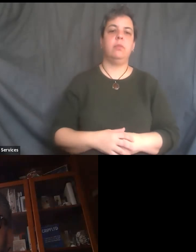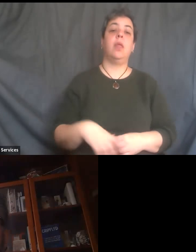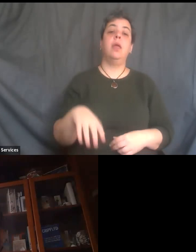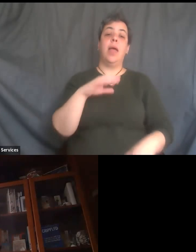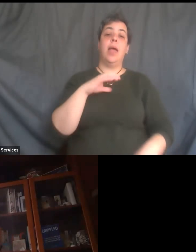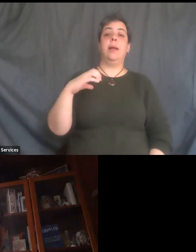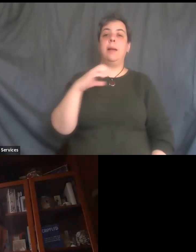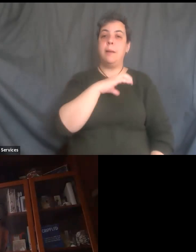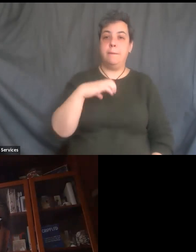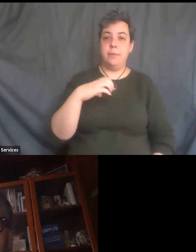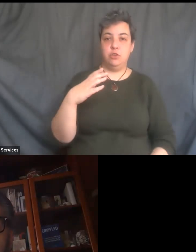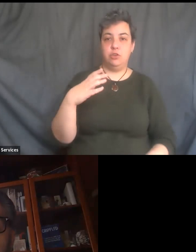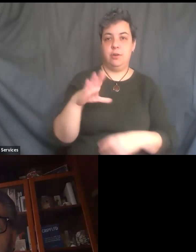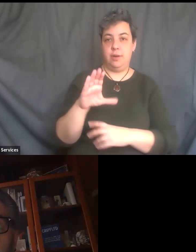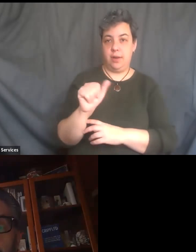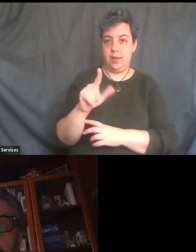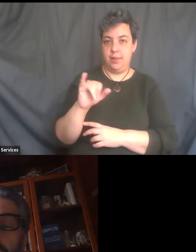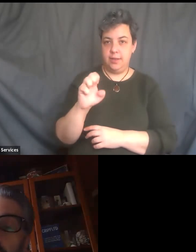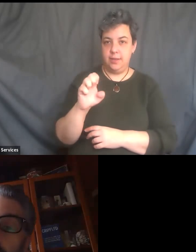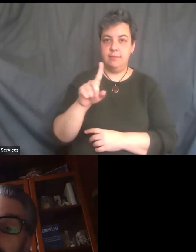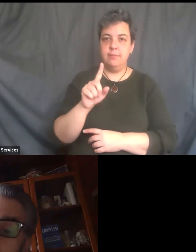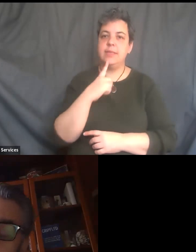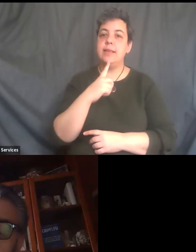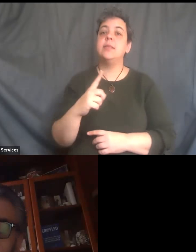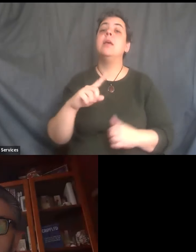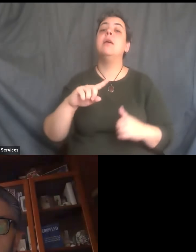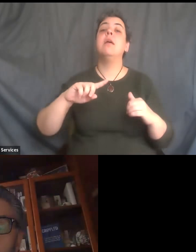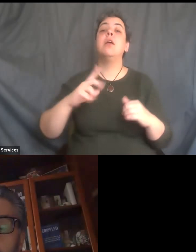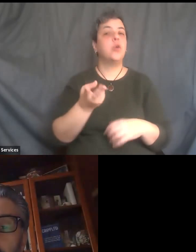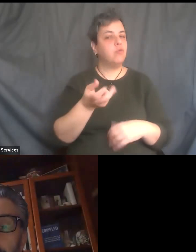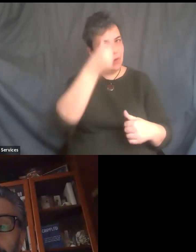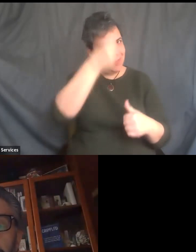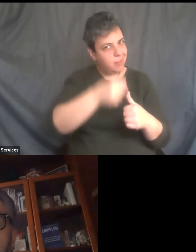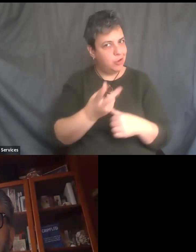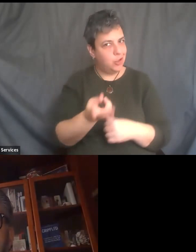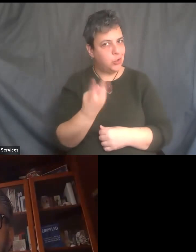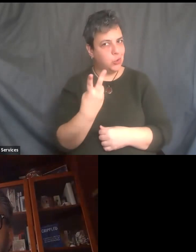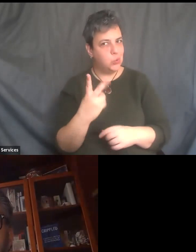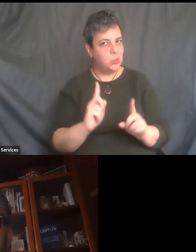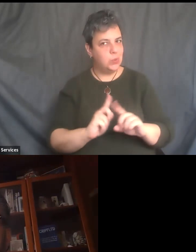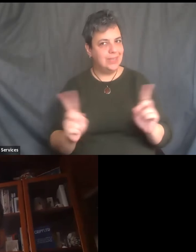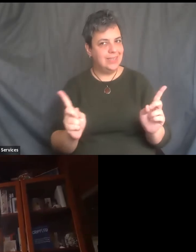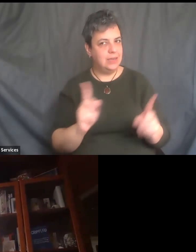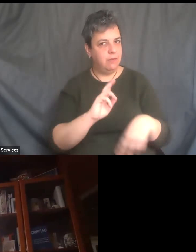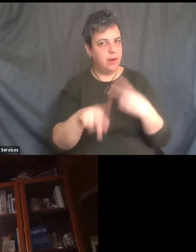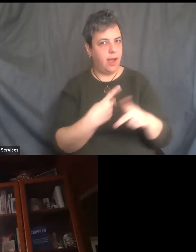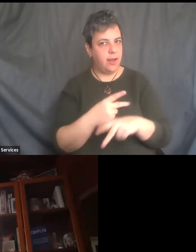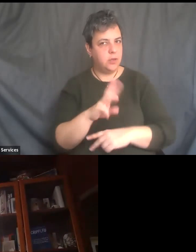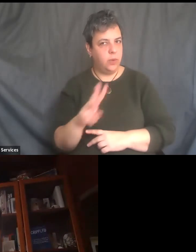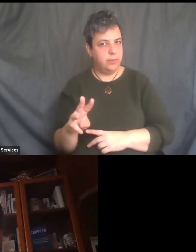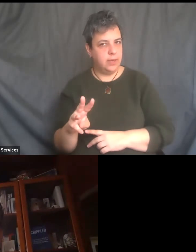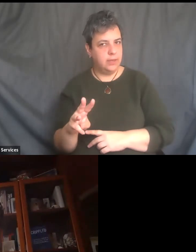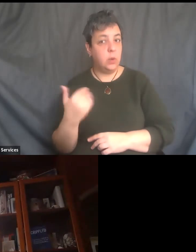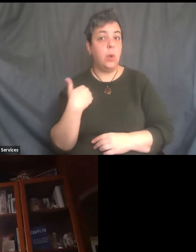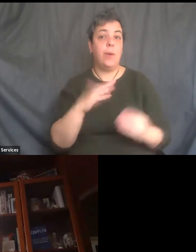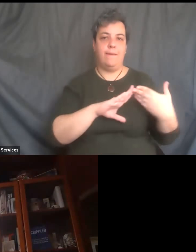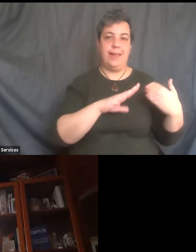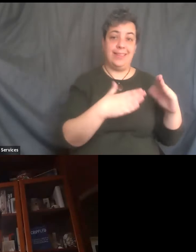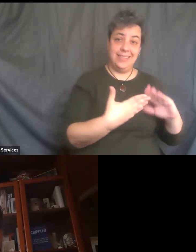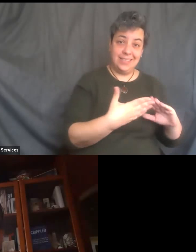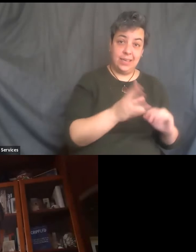types of websites, meaning one in the city and one with the state. So I don't want people to get confused. You can make an